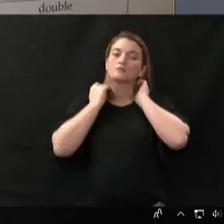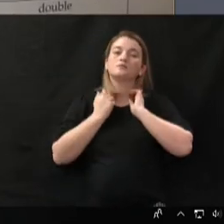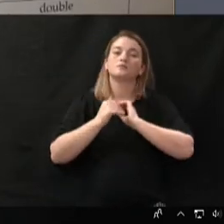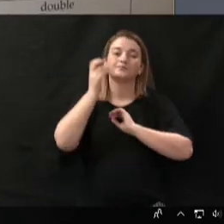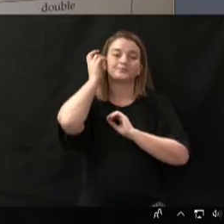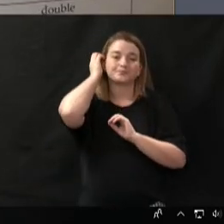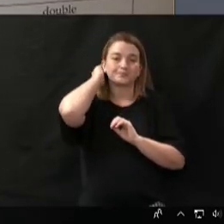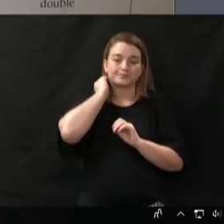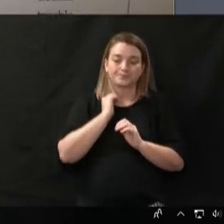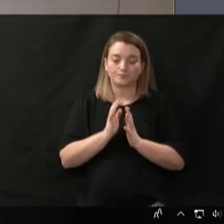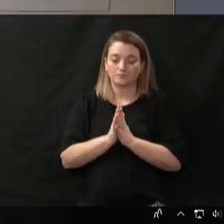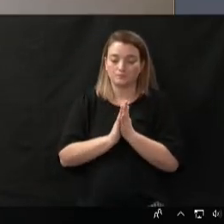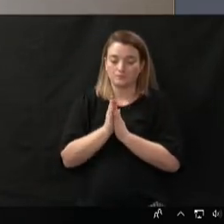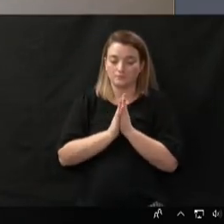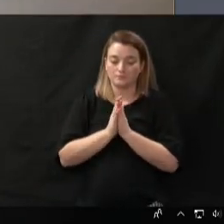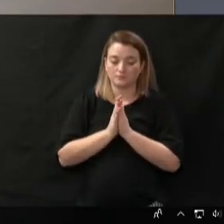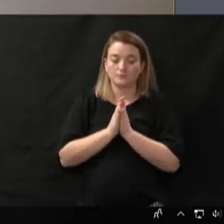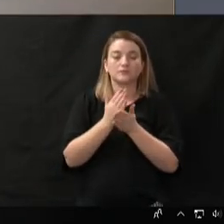then